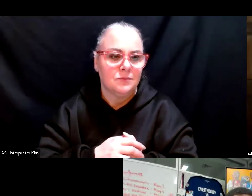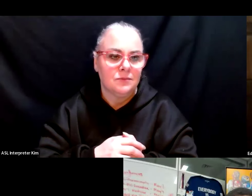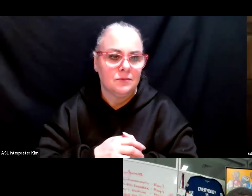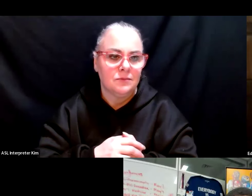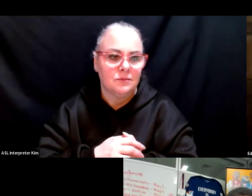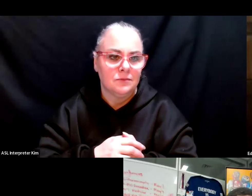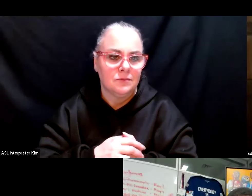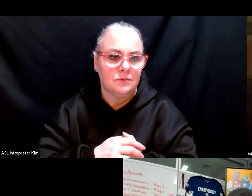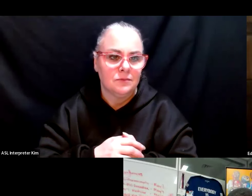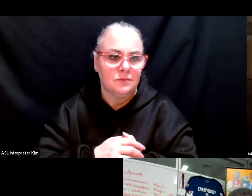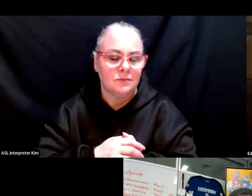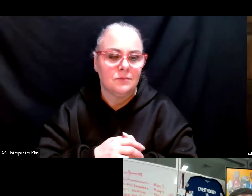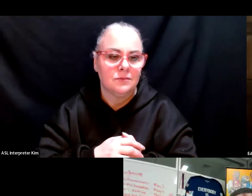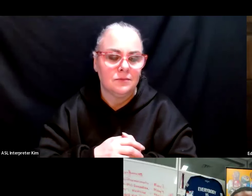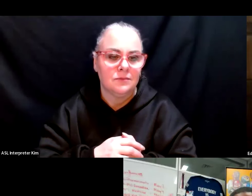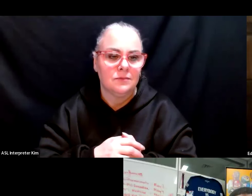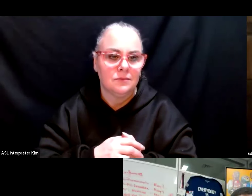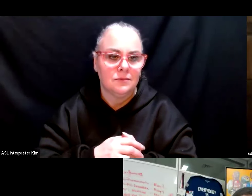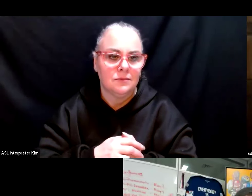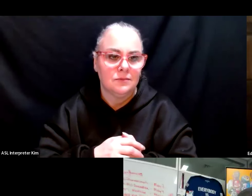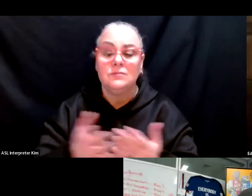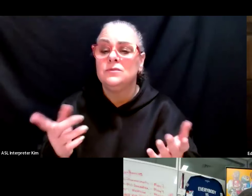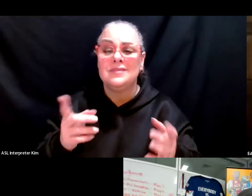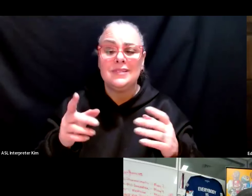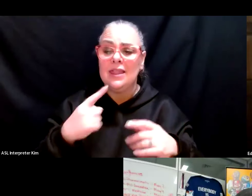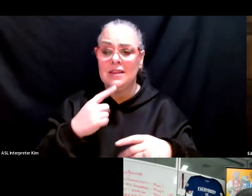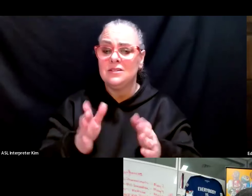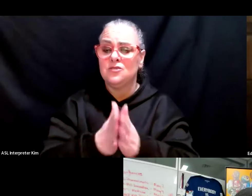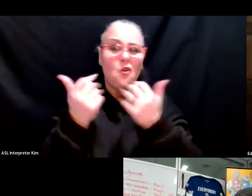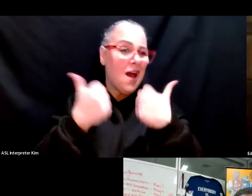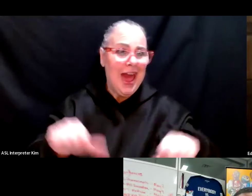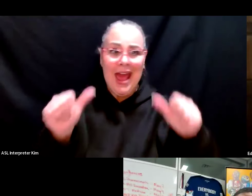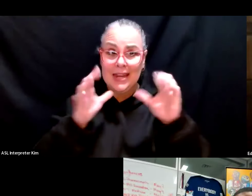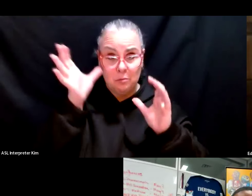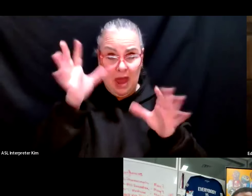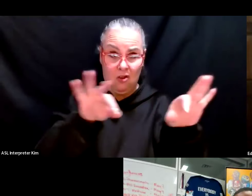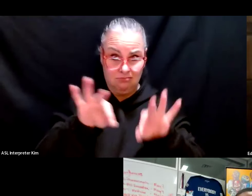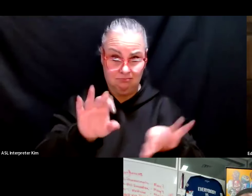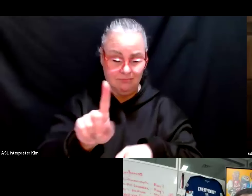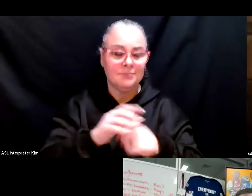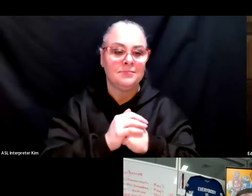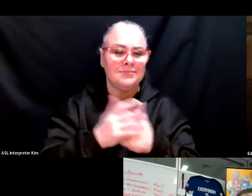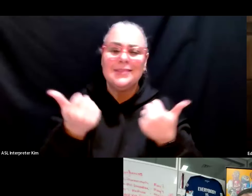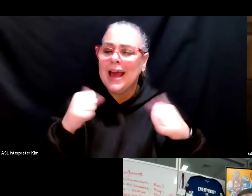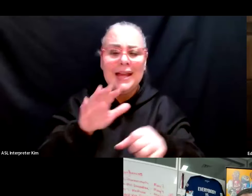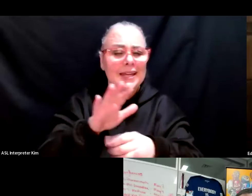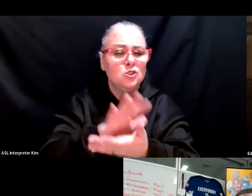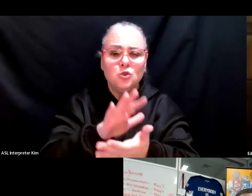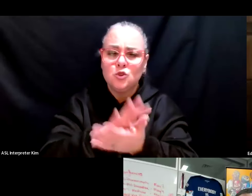one first answer in reference to any parent in any school